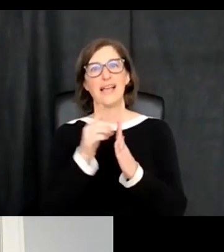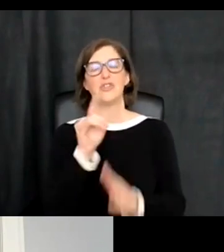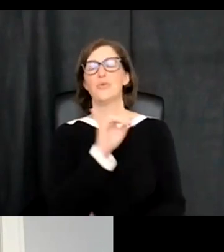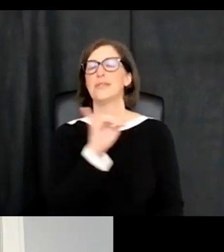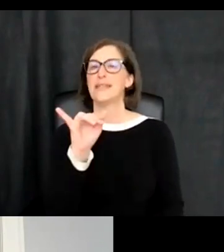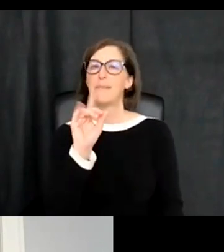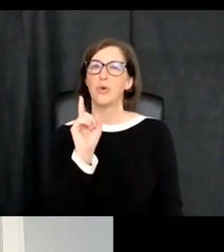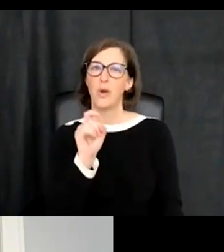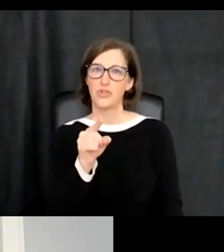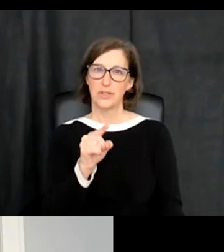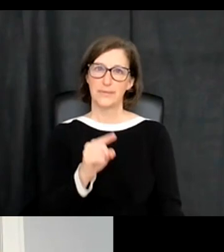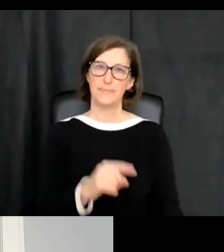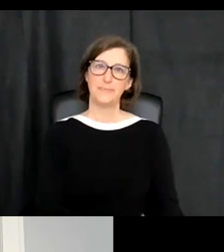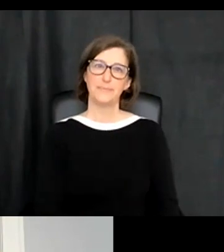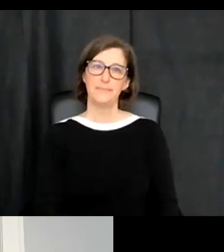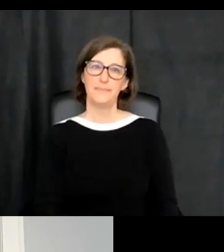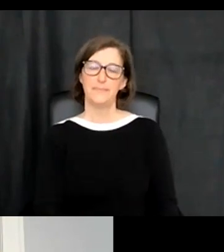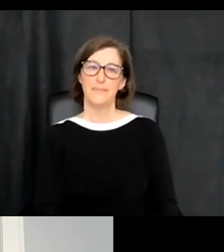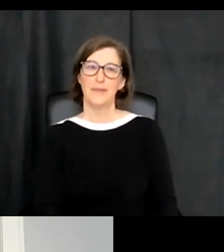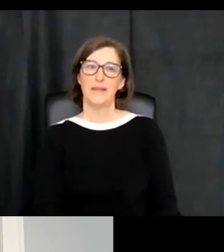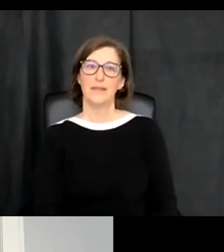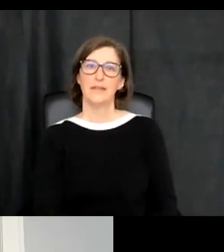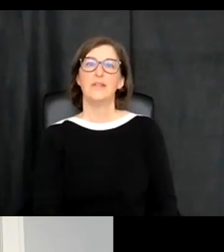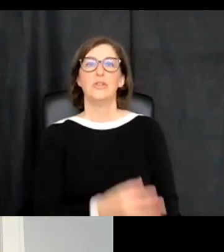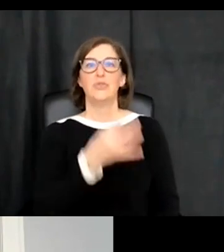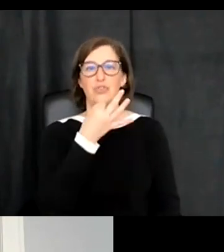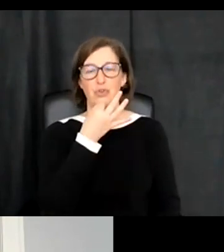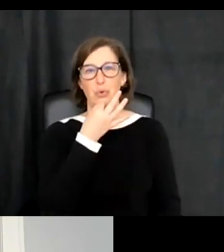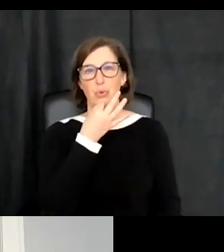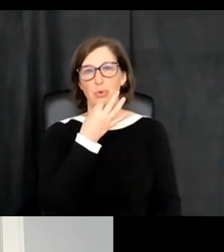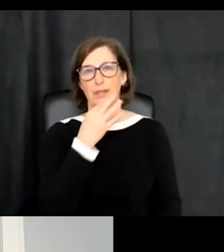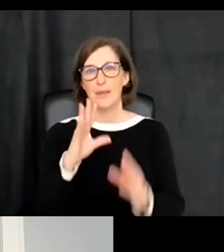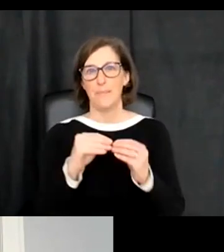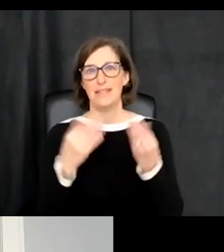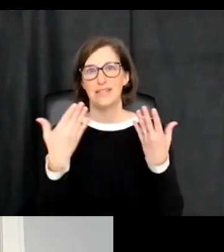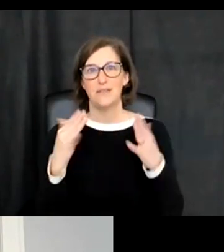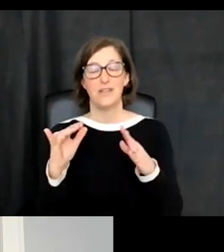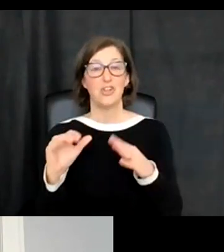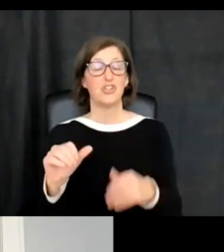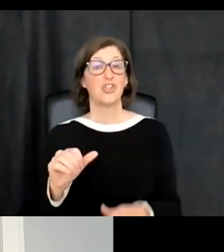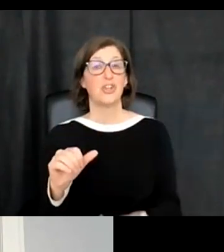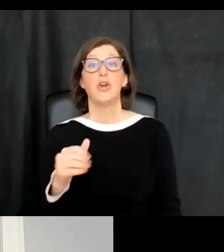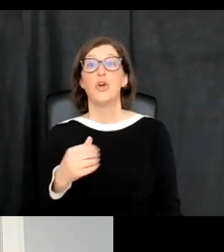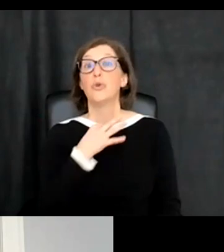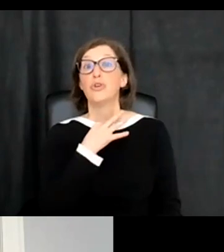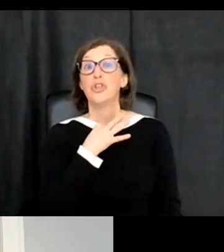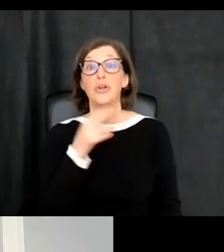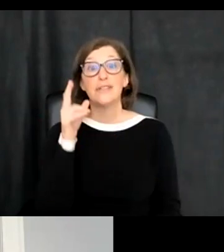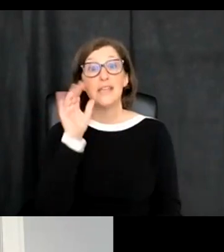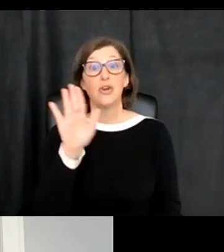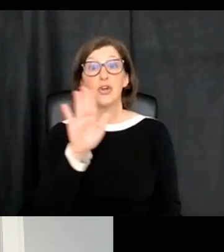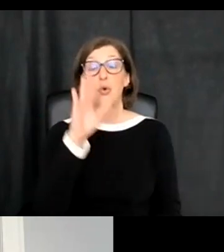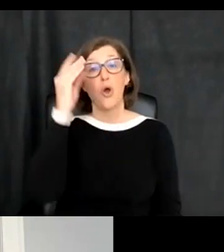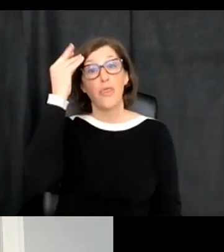question, and as we're coming up to the close of the webinar, if any participants, we would love to hear your thoughts about